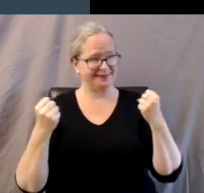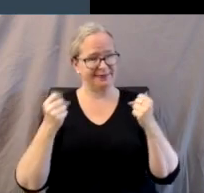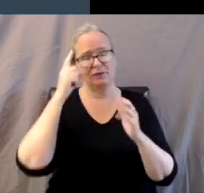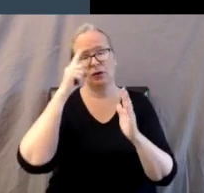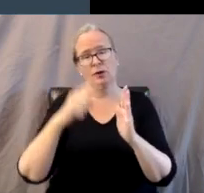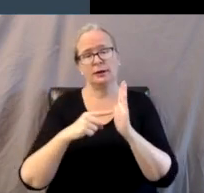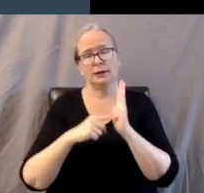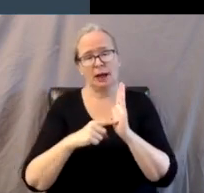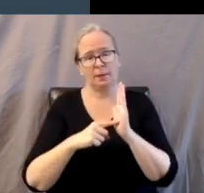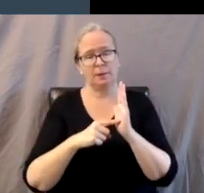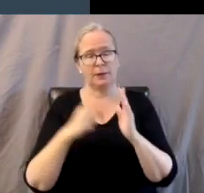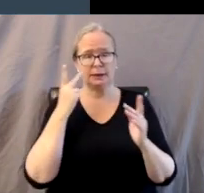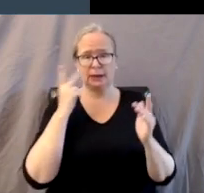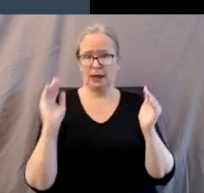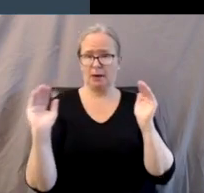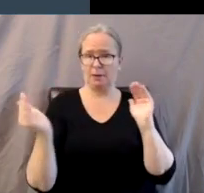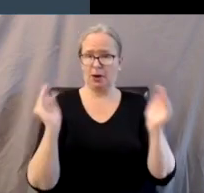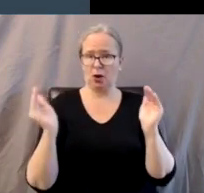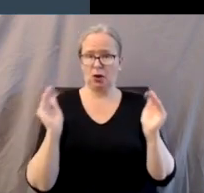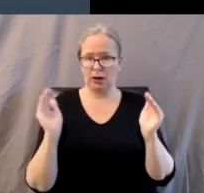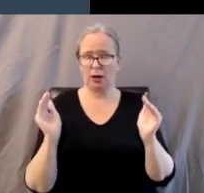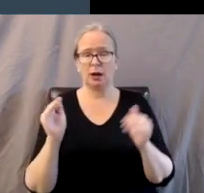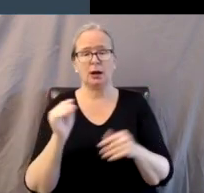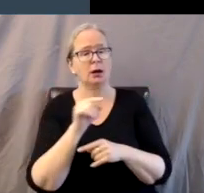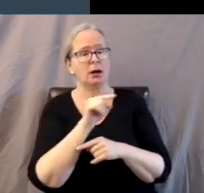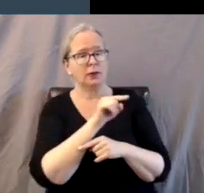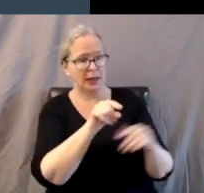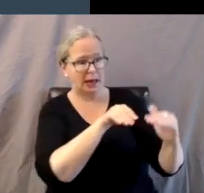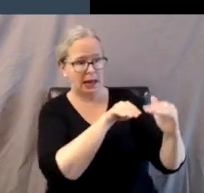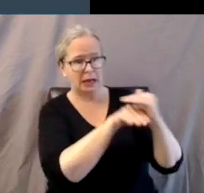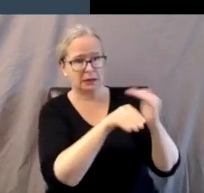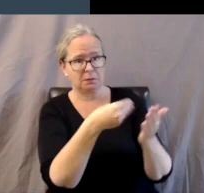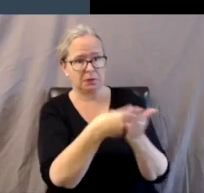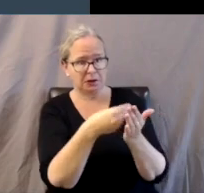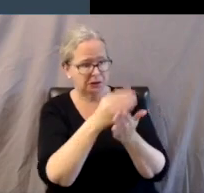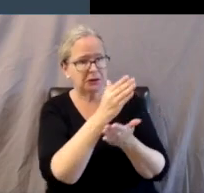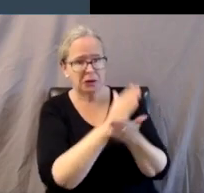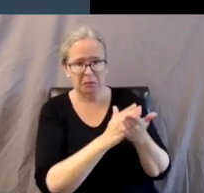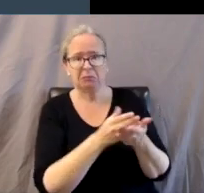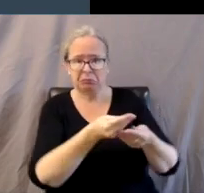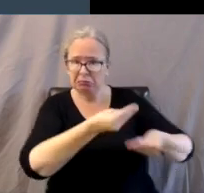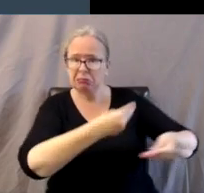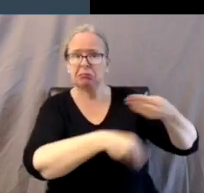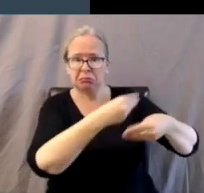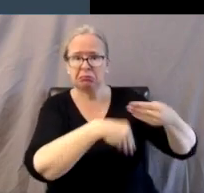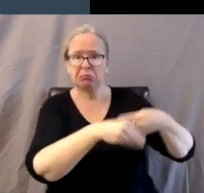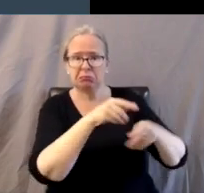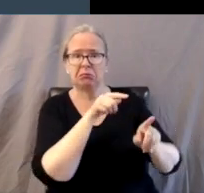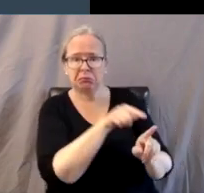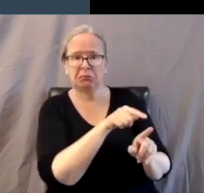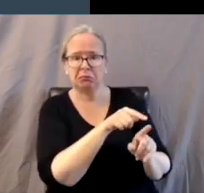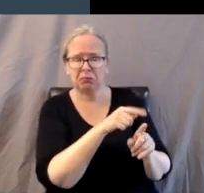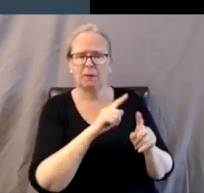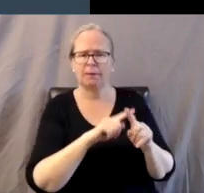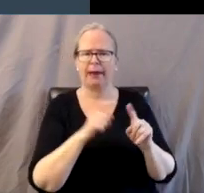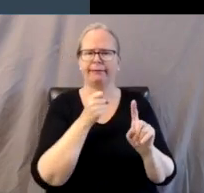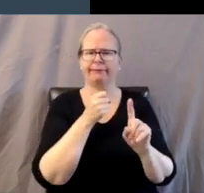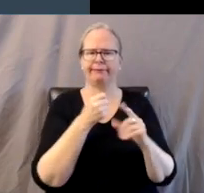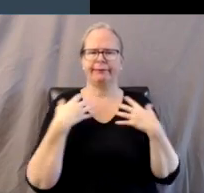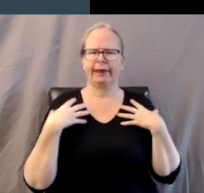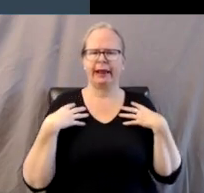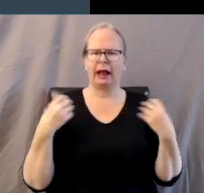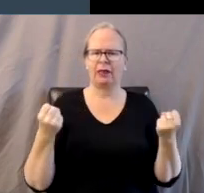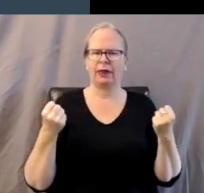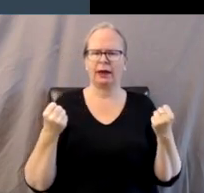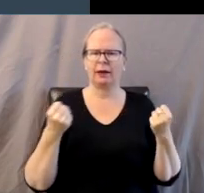short answer is yes. Income and health are directly related to each other. And as we see